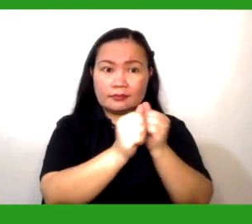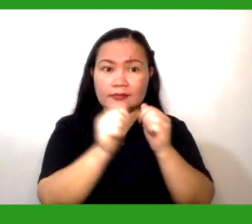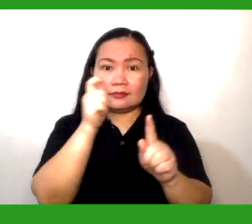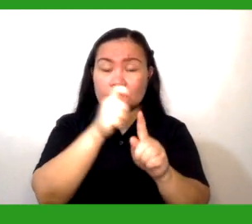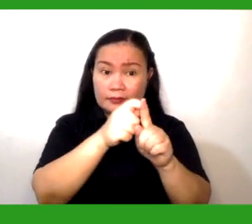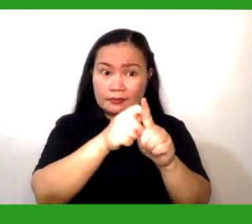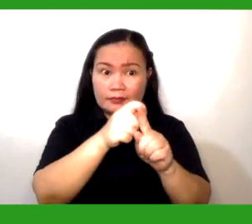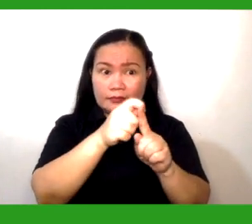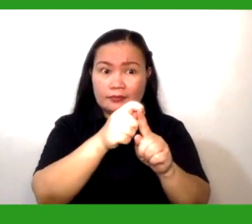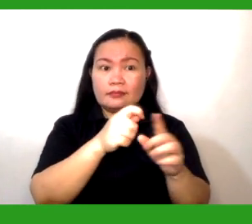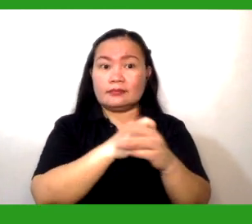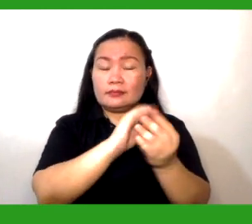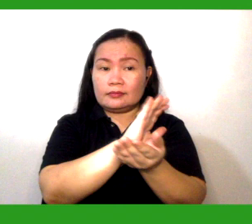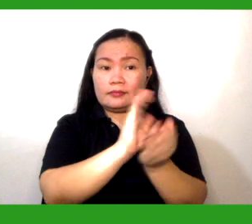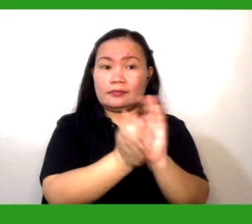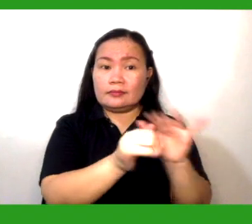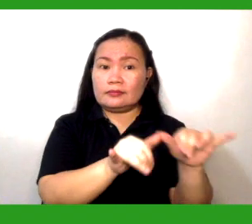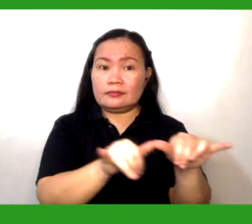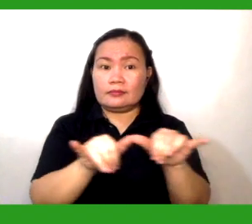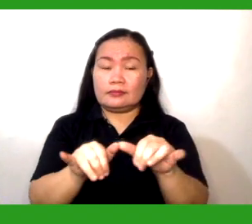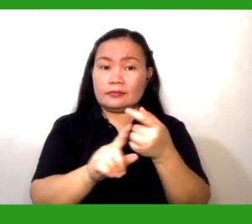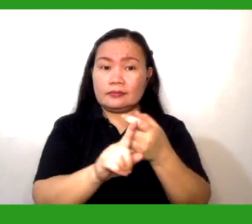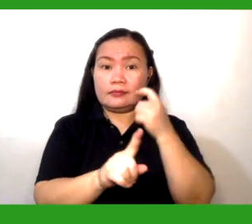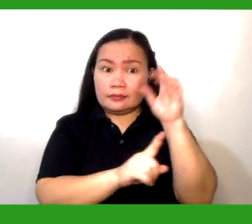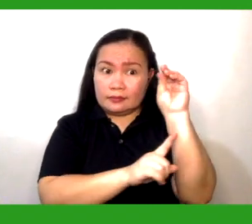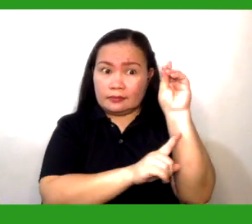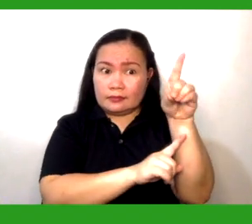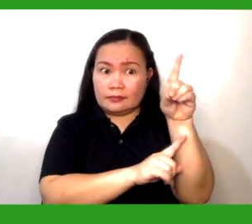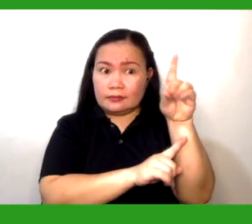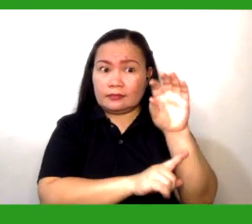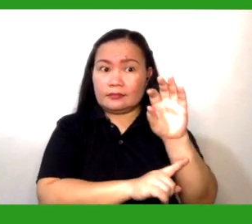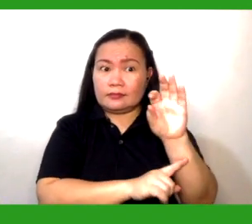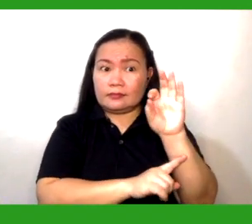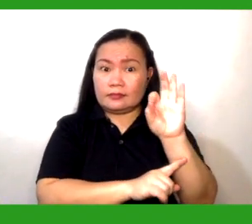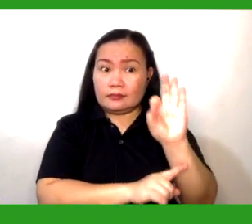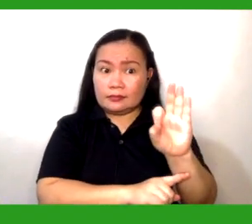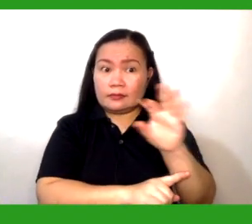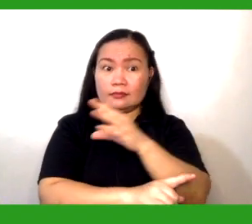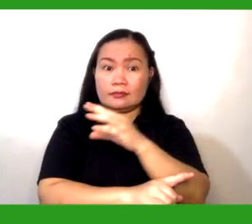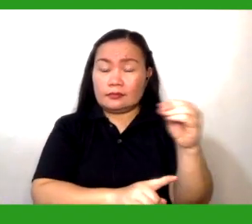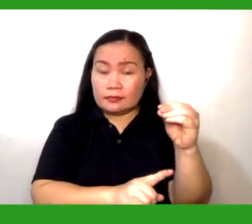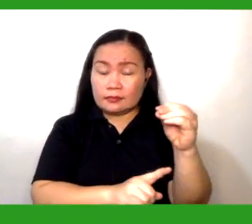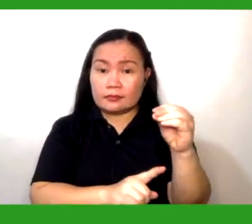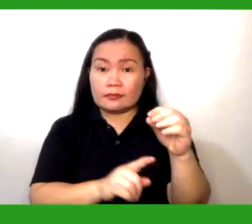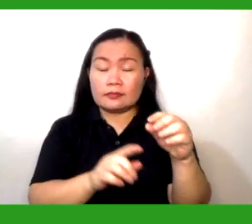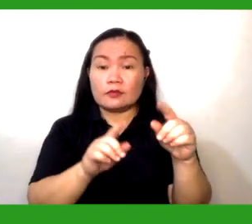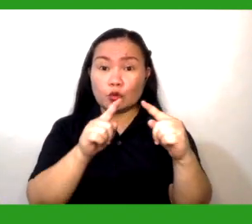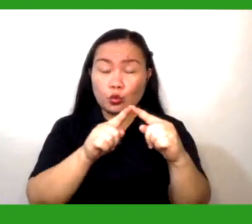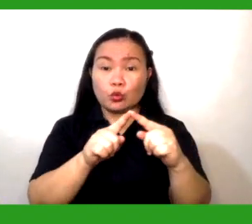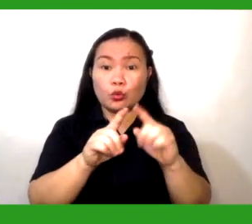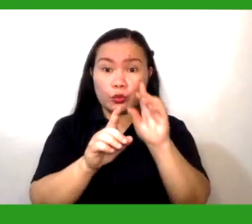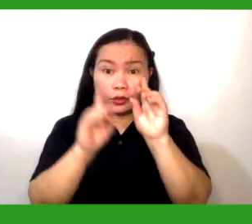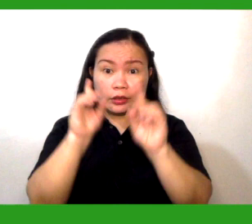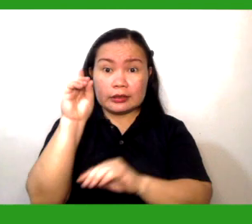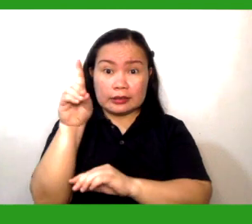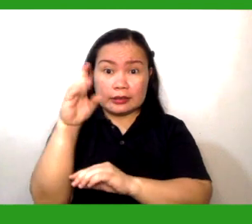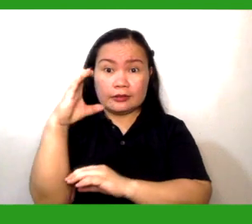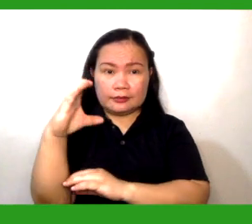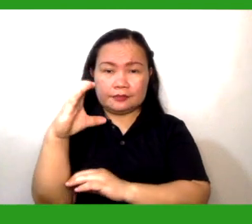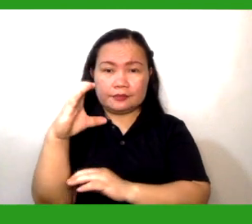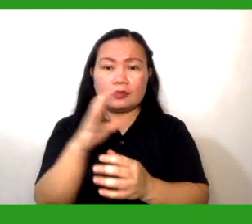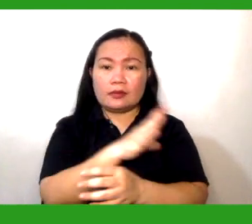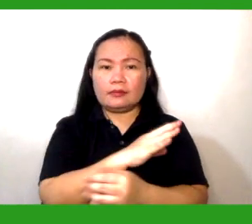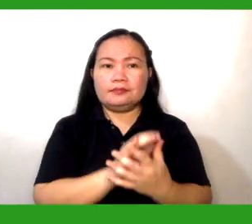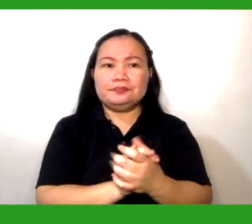we will convert measurements from degree Fahrenheit to degree Celsius and vice versa. So let us define